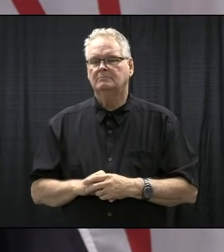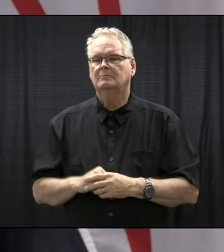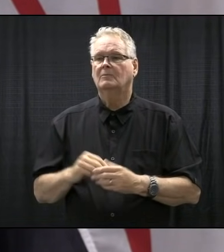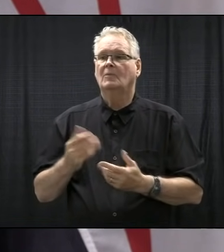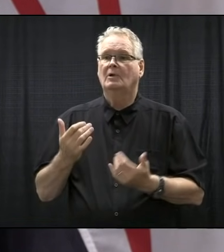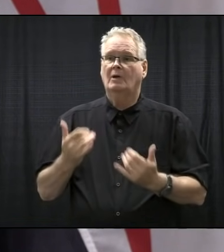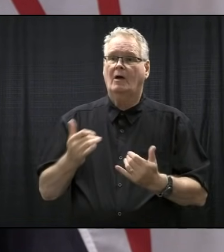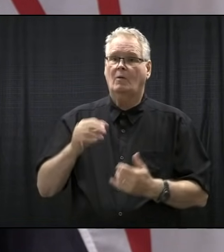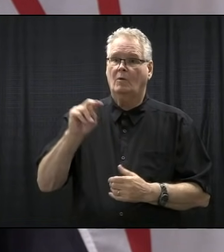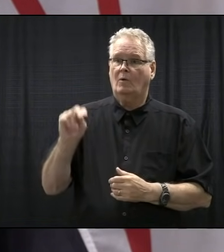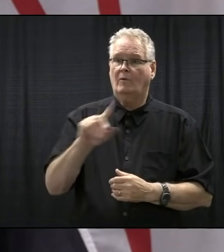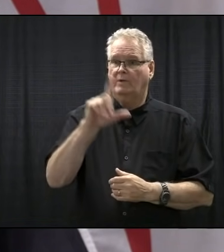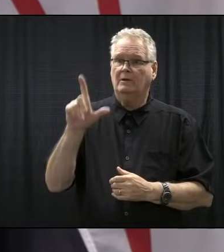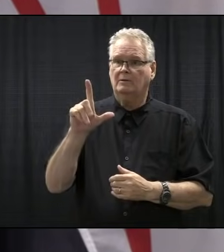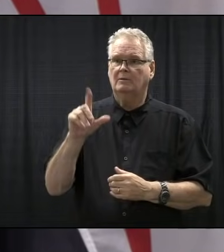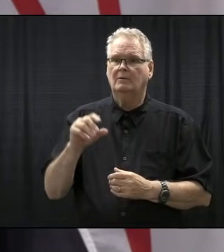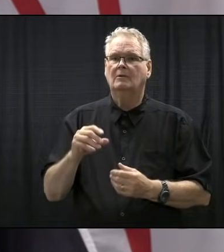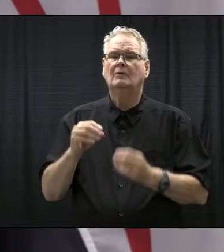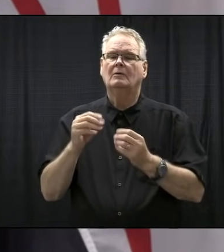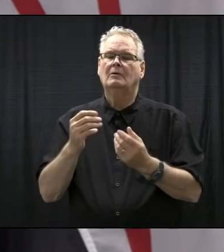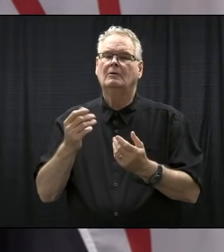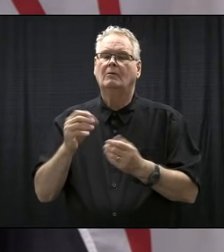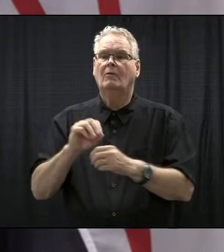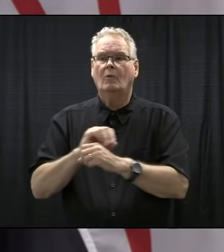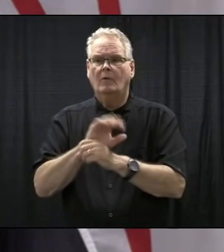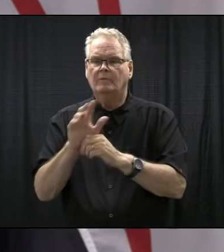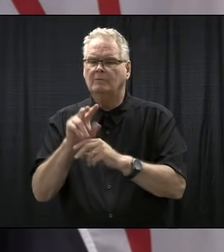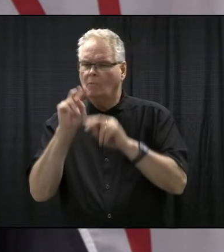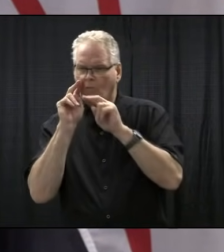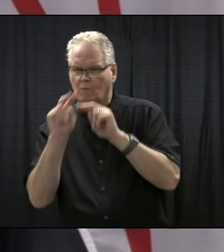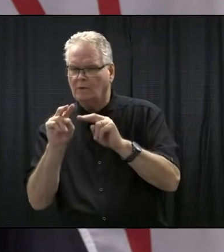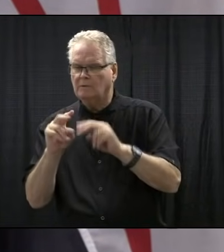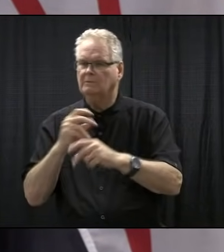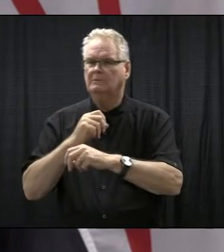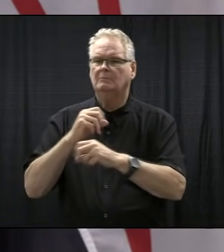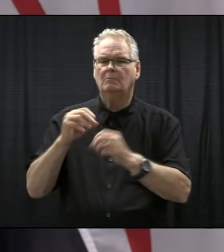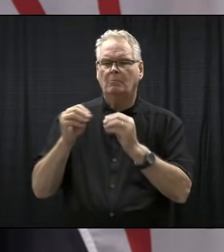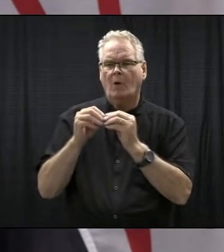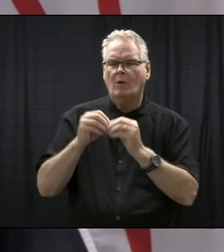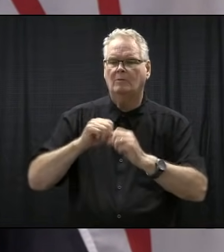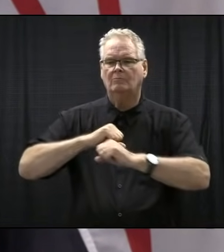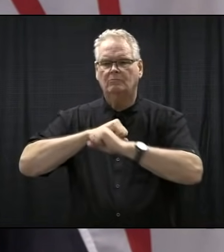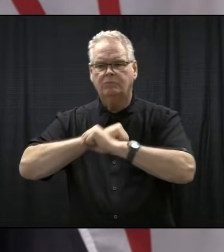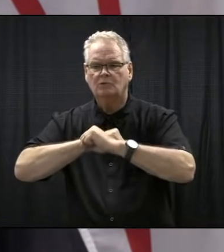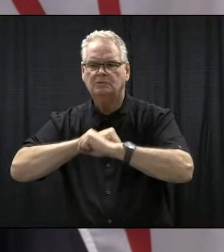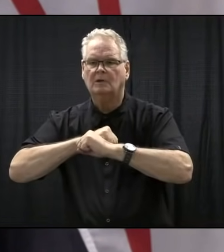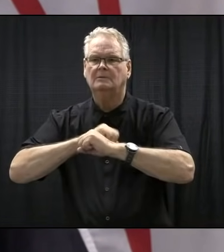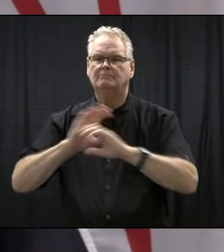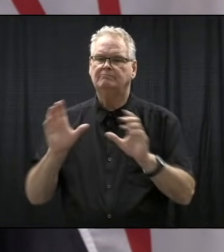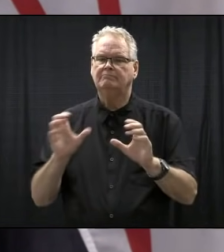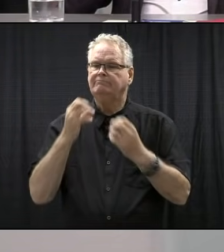I know that you have the determination to see us through to the end. So hold fast, Newfoundland and Labrador. Thank you.